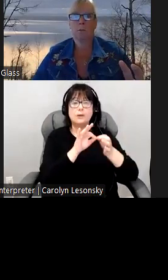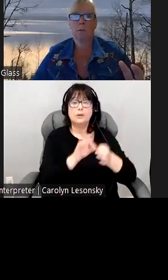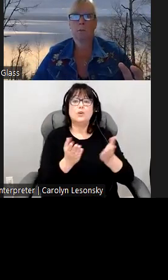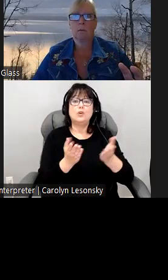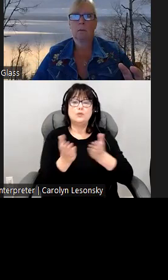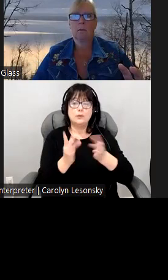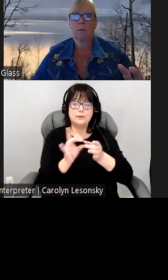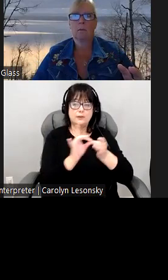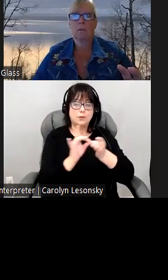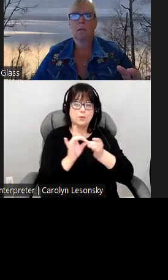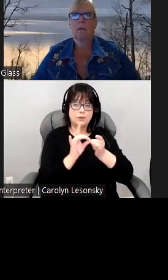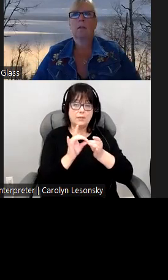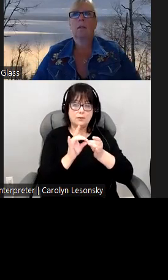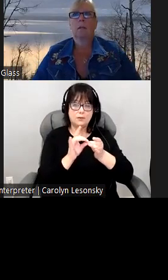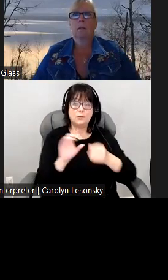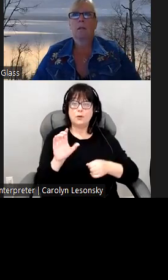2.